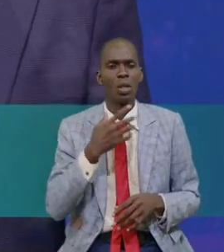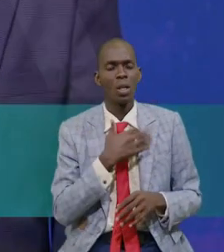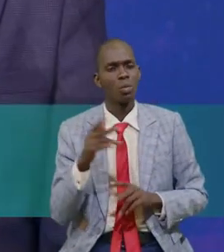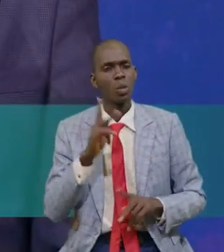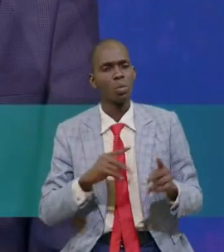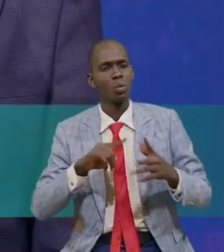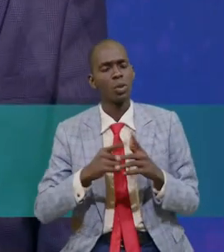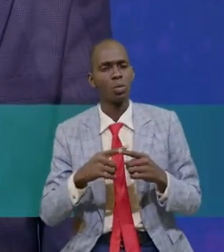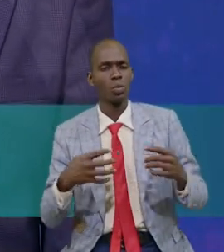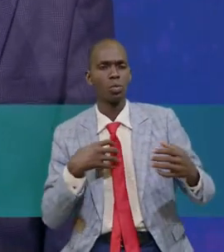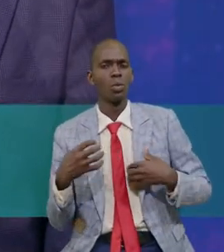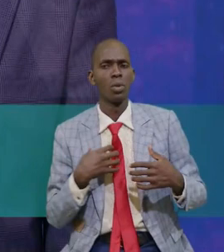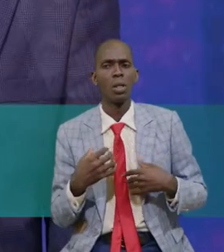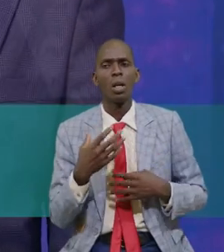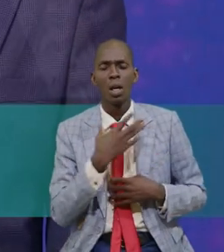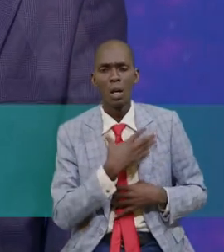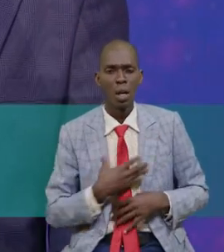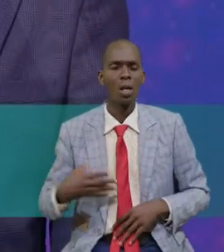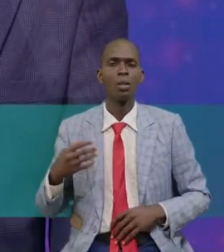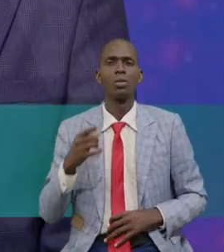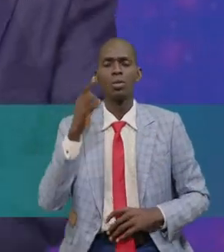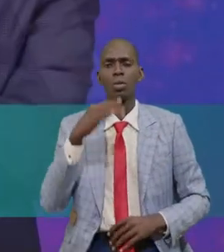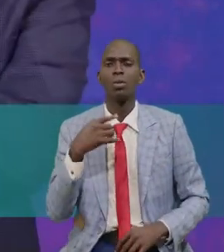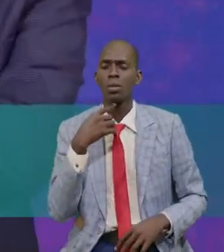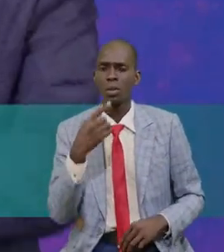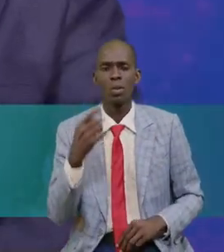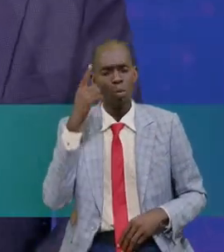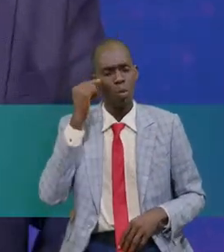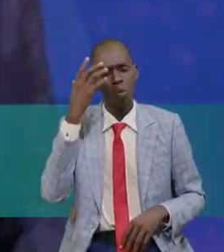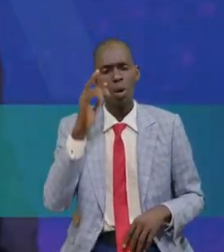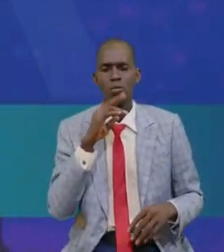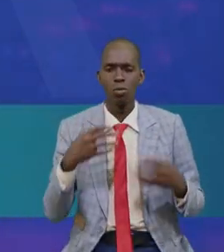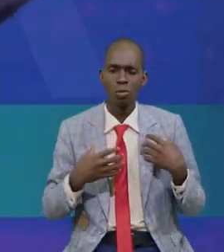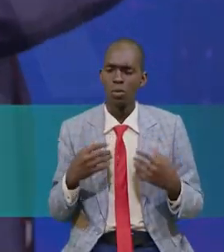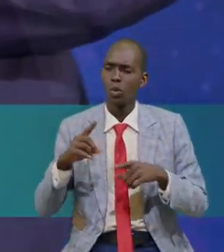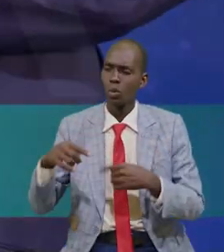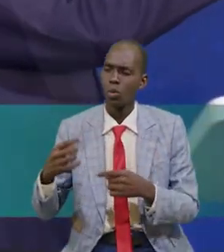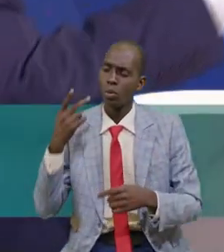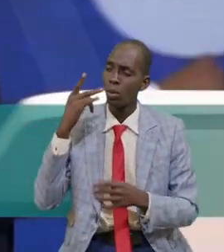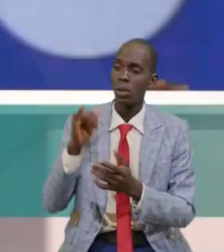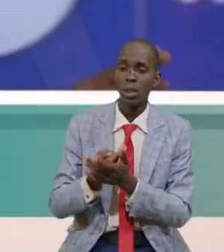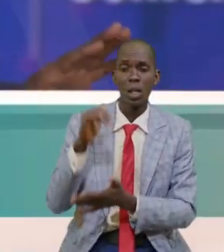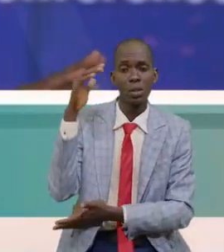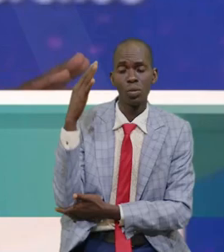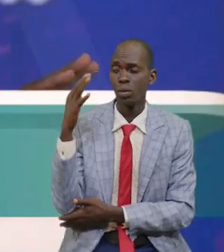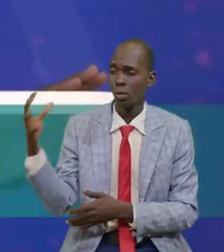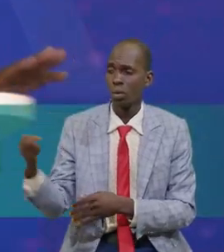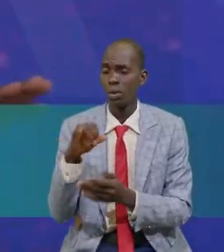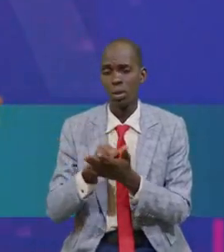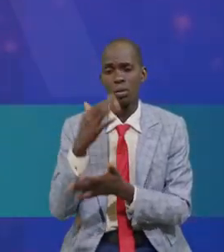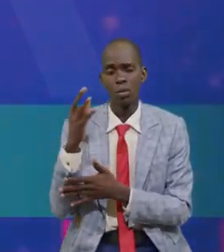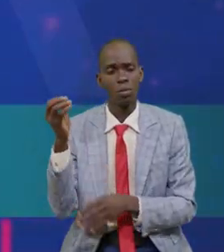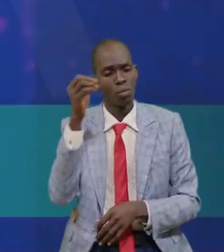that tree, a representation of the cross of Christ when he comes. Throw it into that river, and